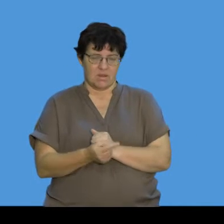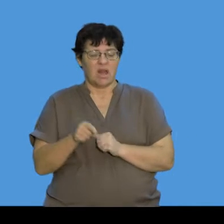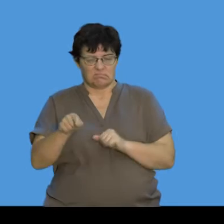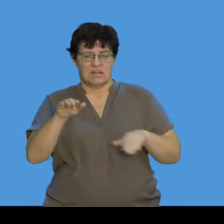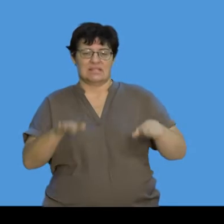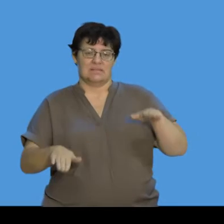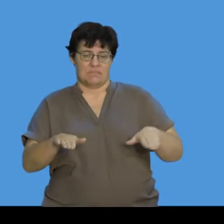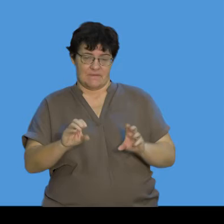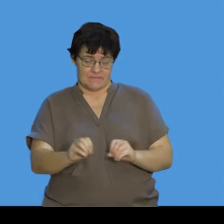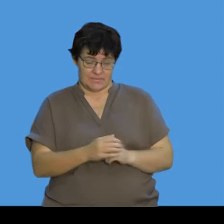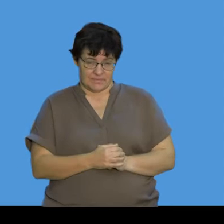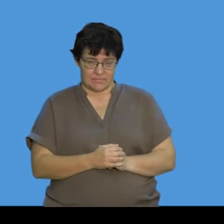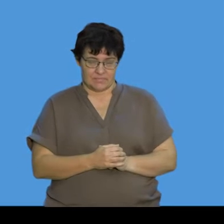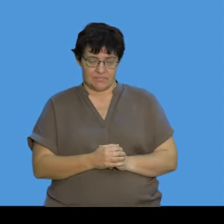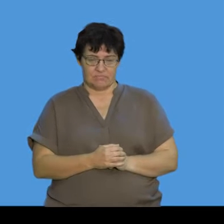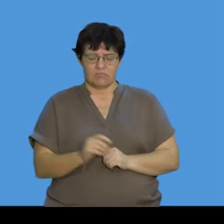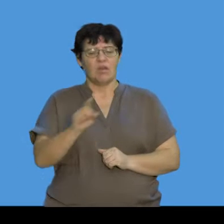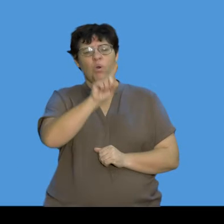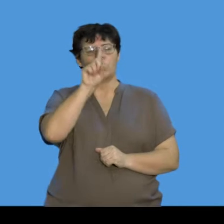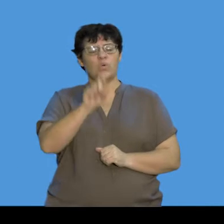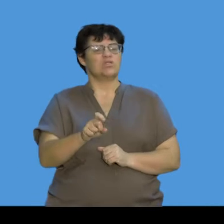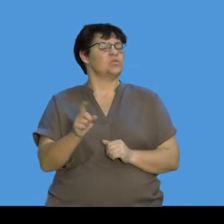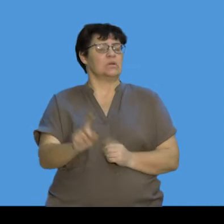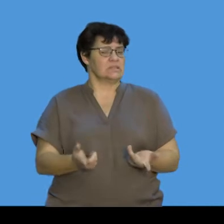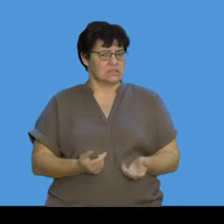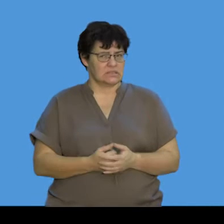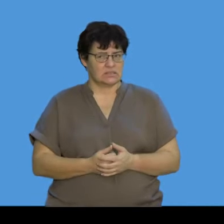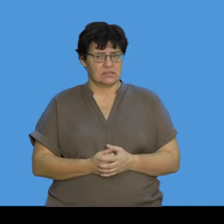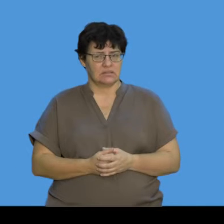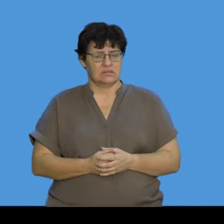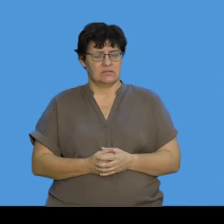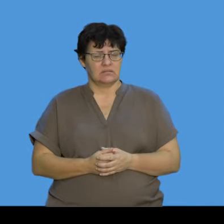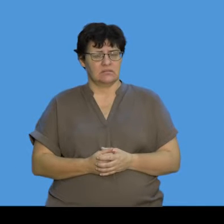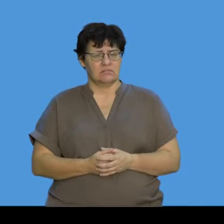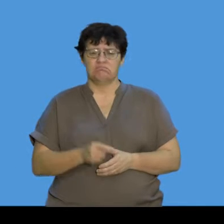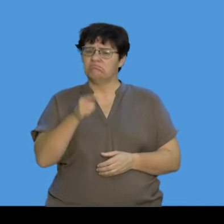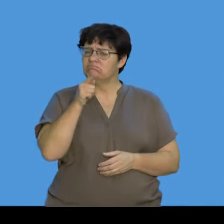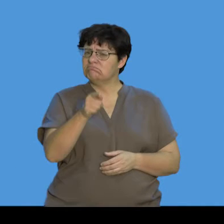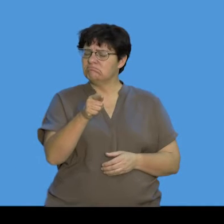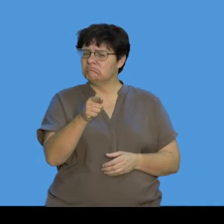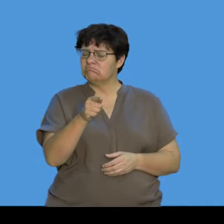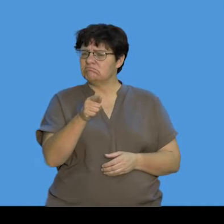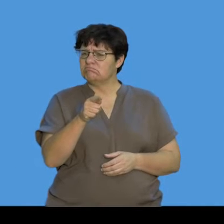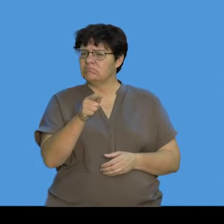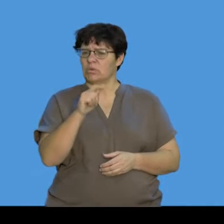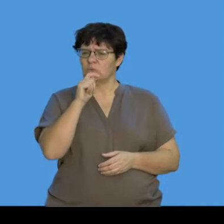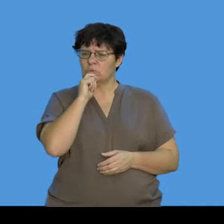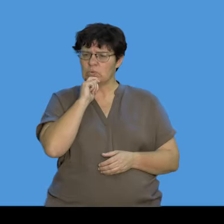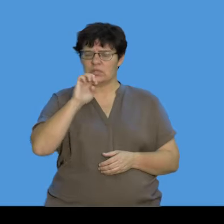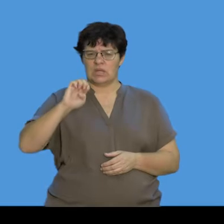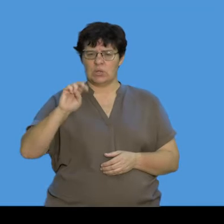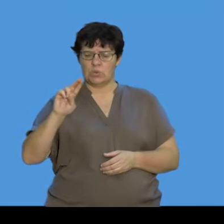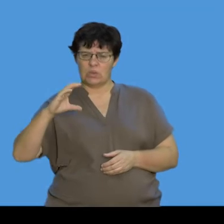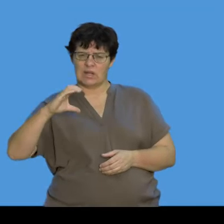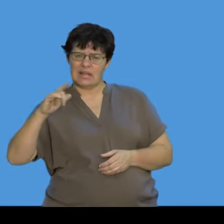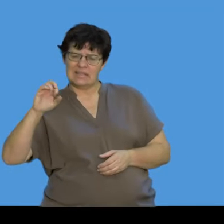similarity. Our leading question for this lesson will then be, how can you then use Euclidean